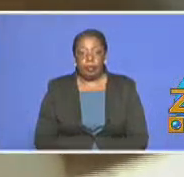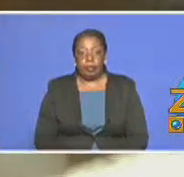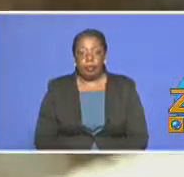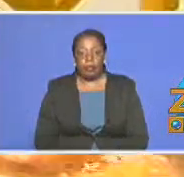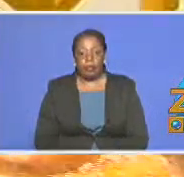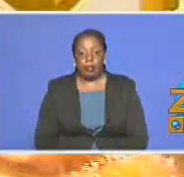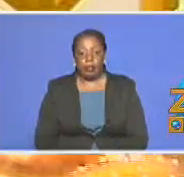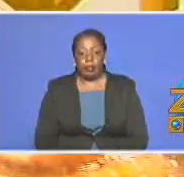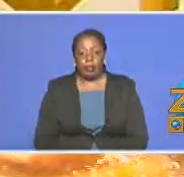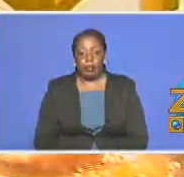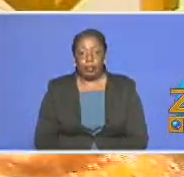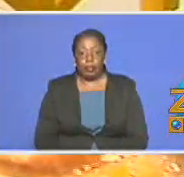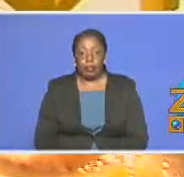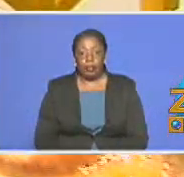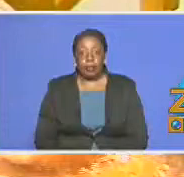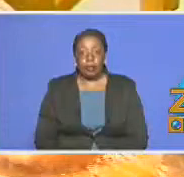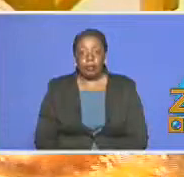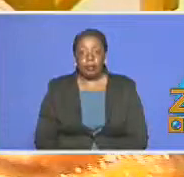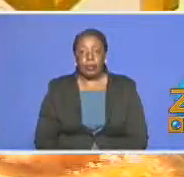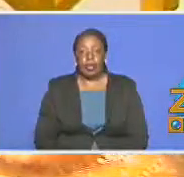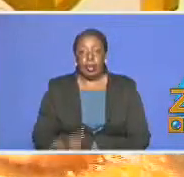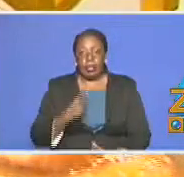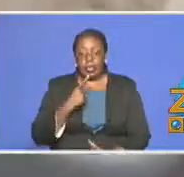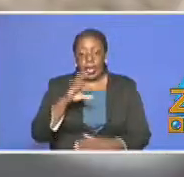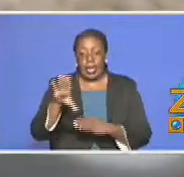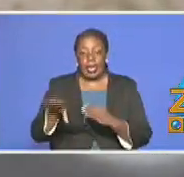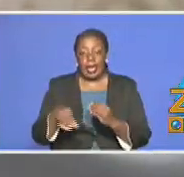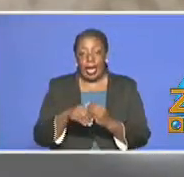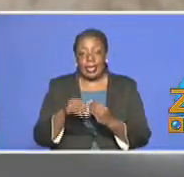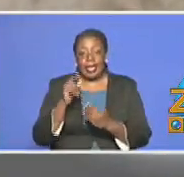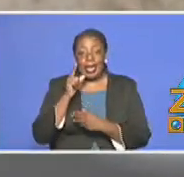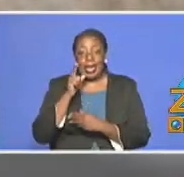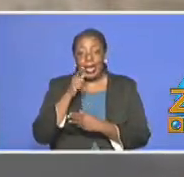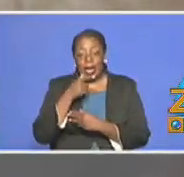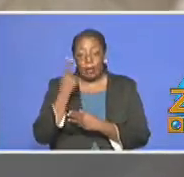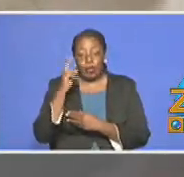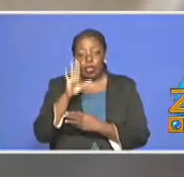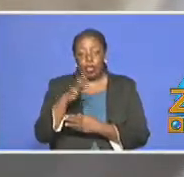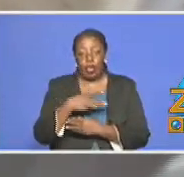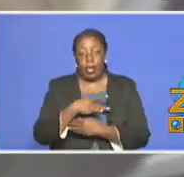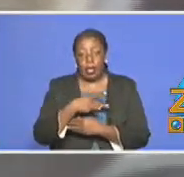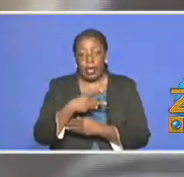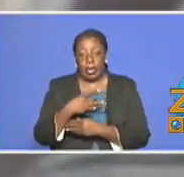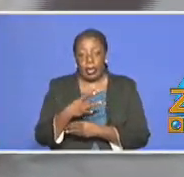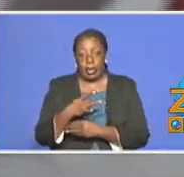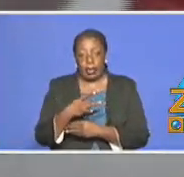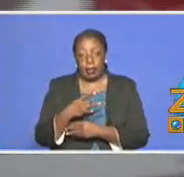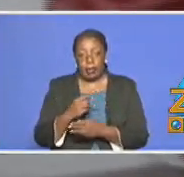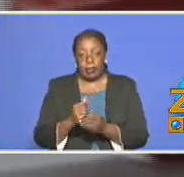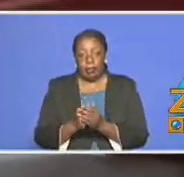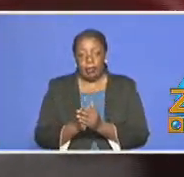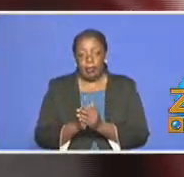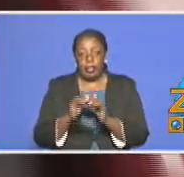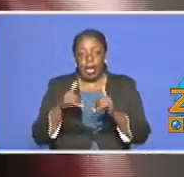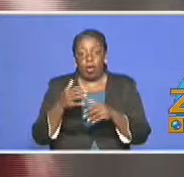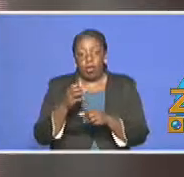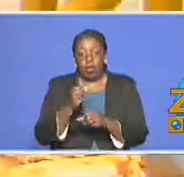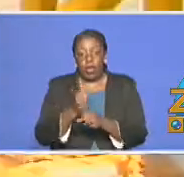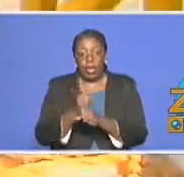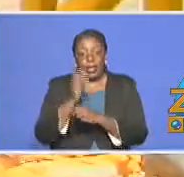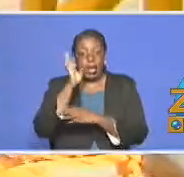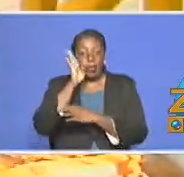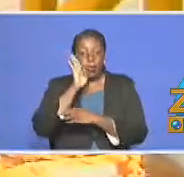Then he adds a twist of lime, all to your liking. Now tell us about the flour and how we get that brown